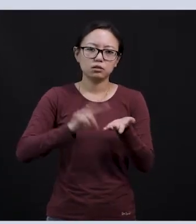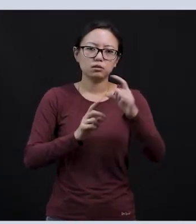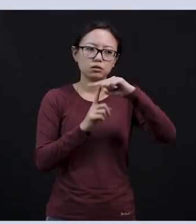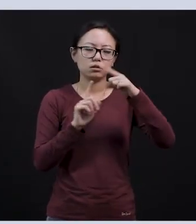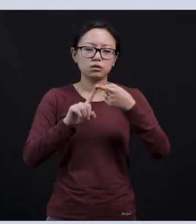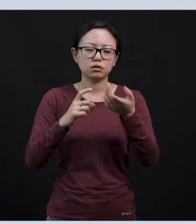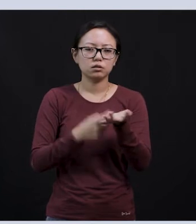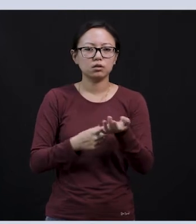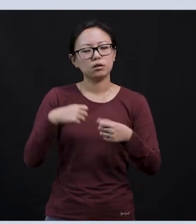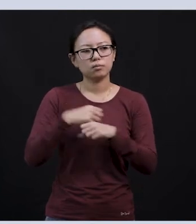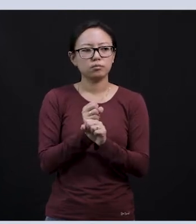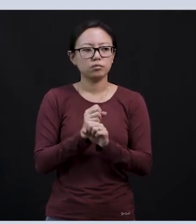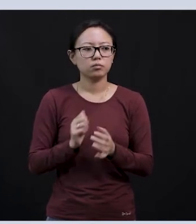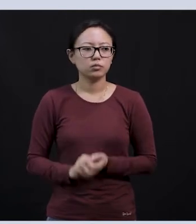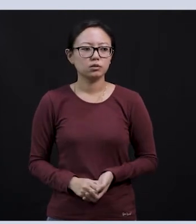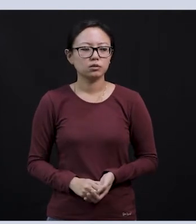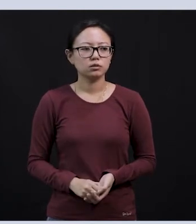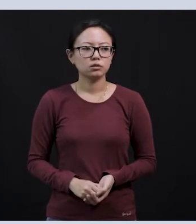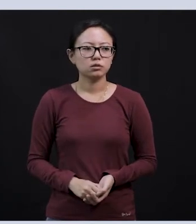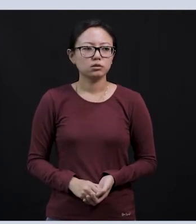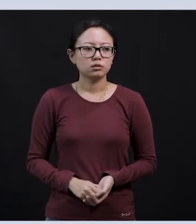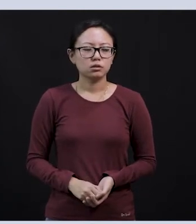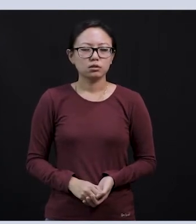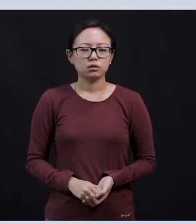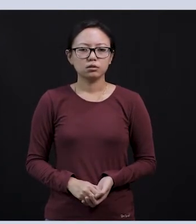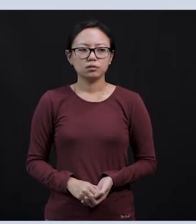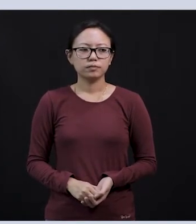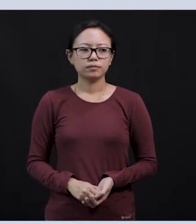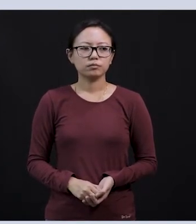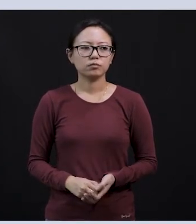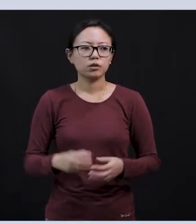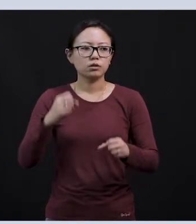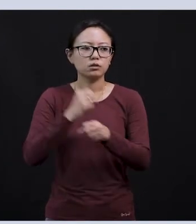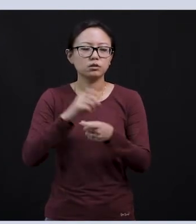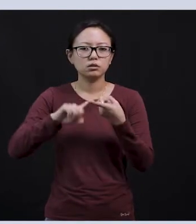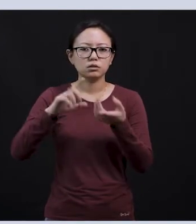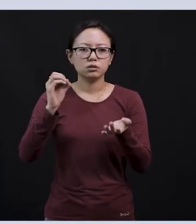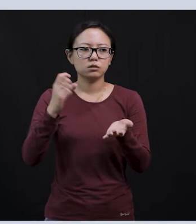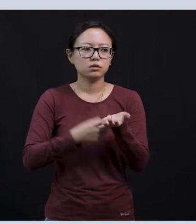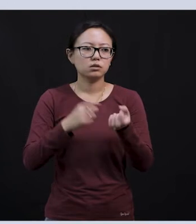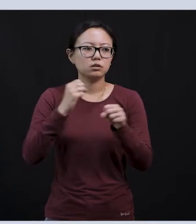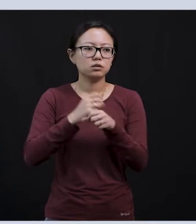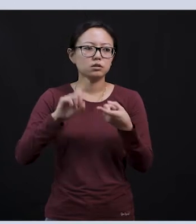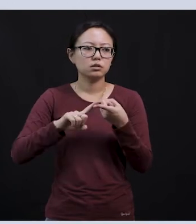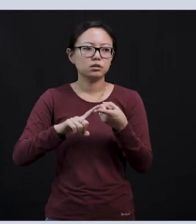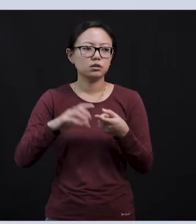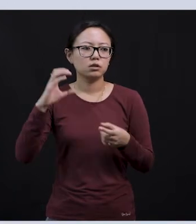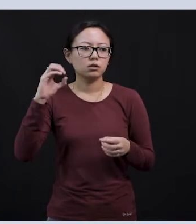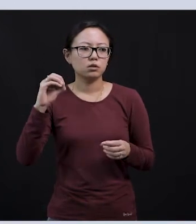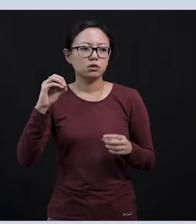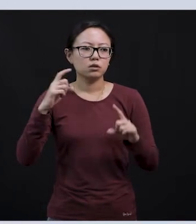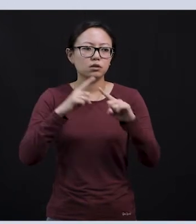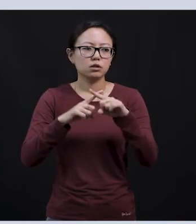see now also and in previous times also. George Oxenden was the first governor of Bombay.